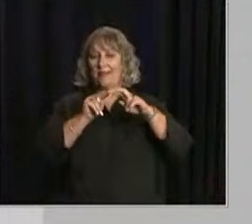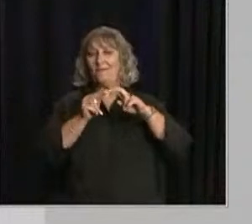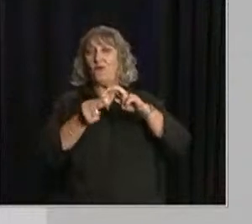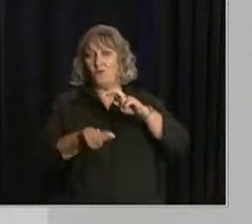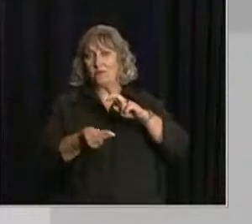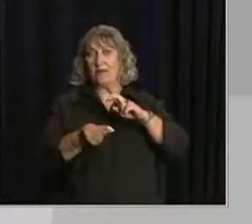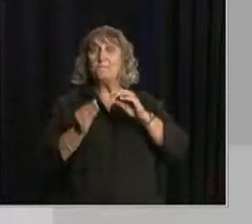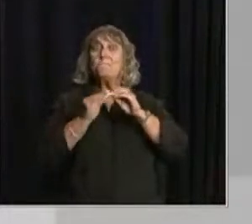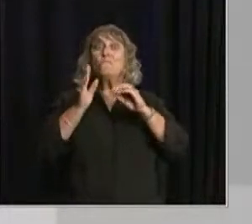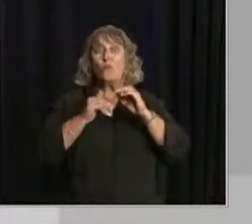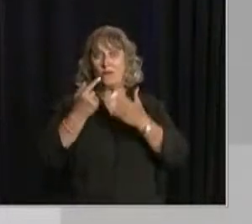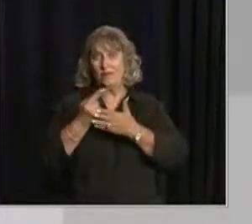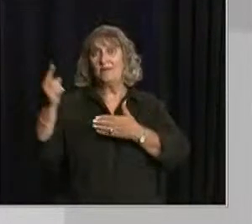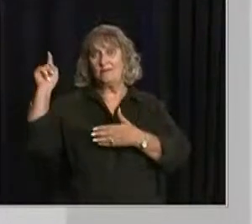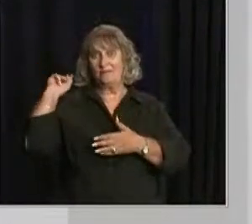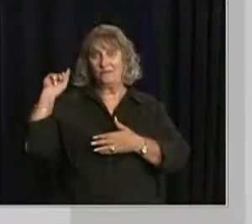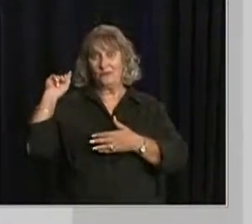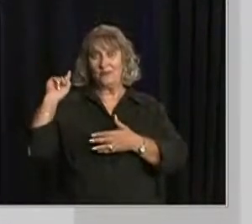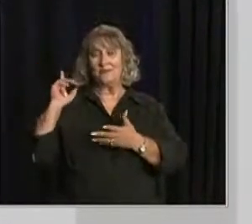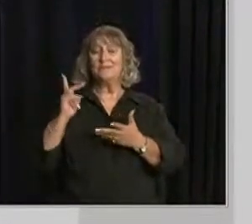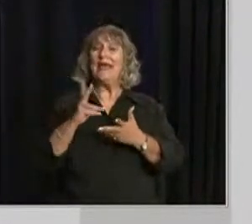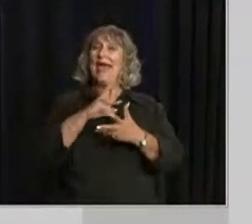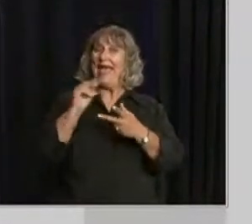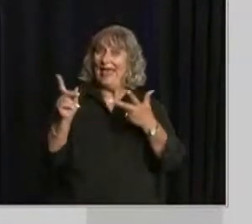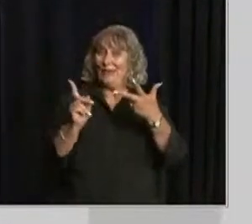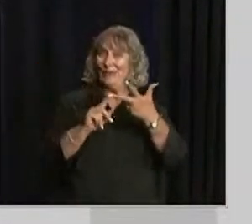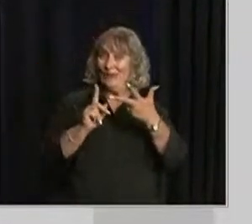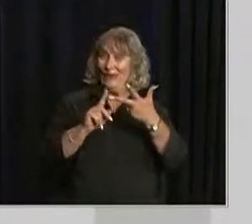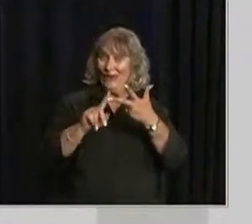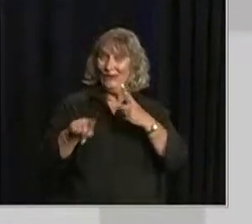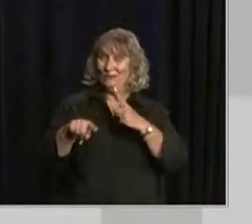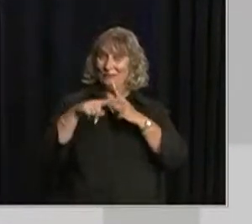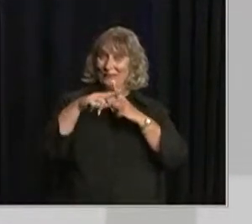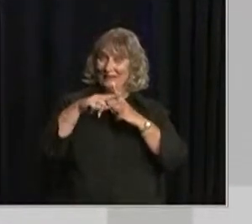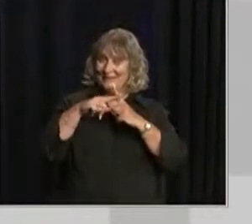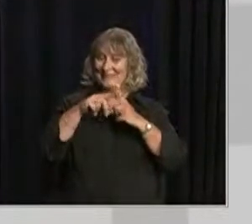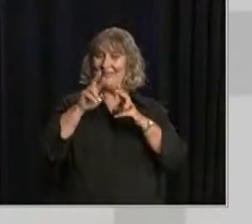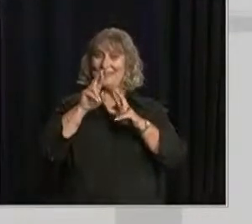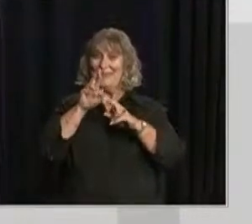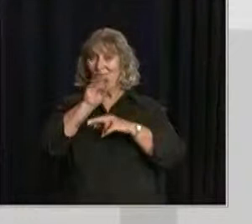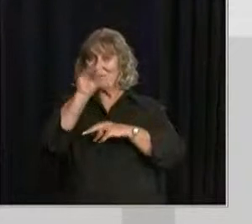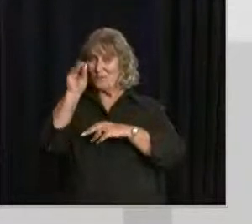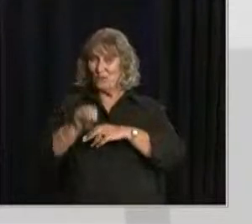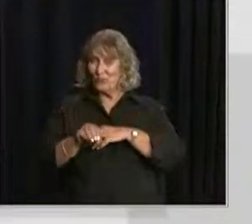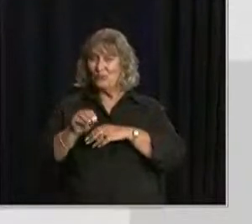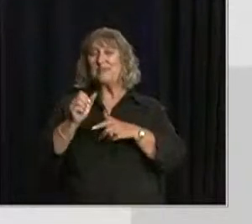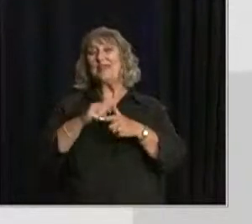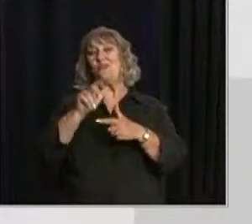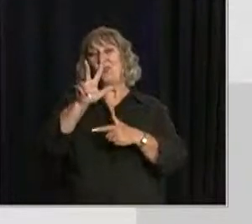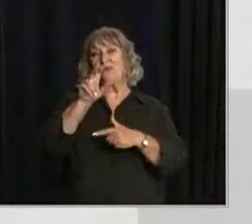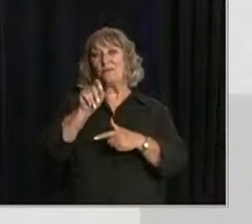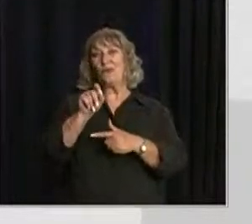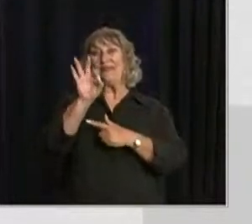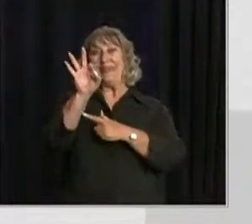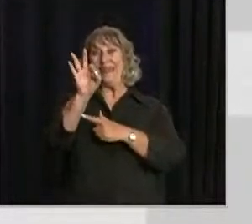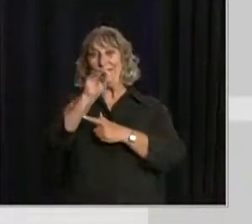week. And some additional good news this week, our positivity rate is 3.9%. Last week we